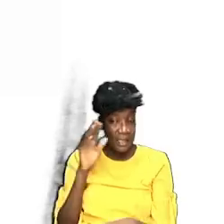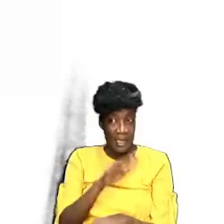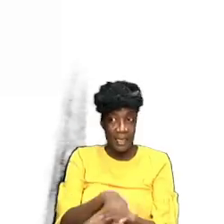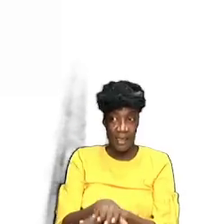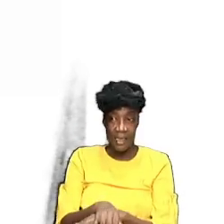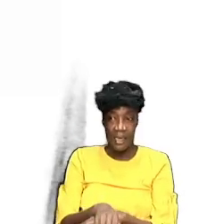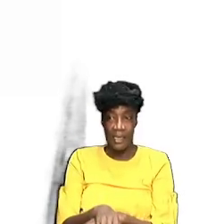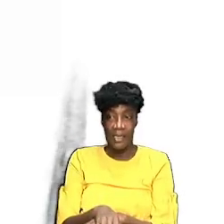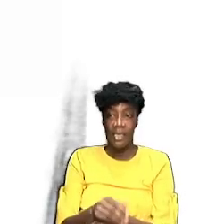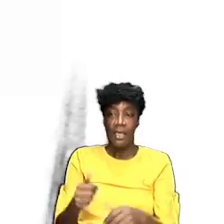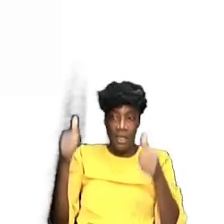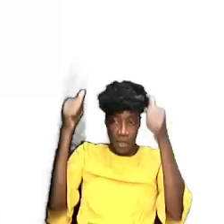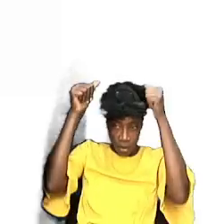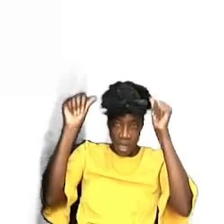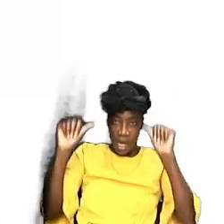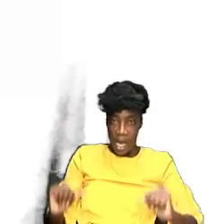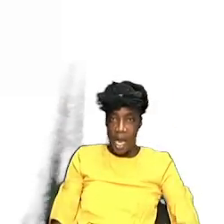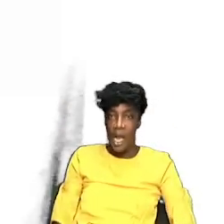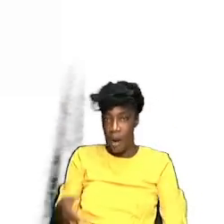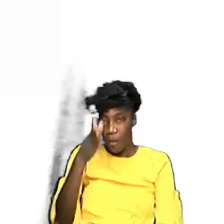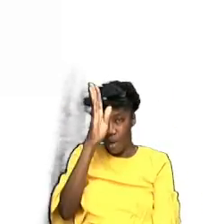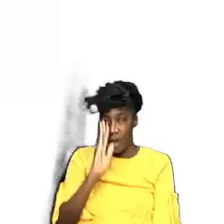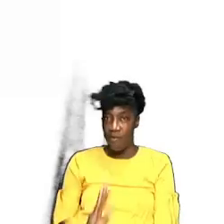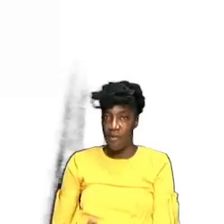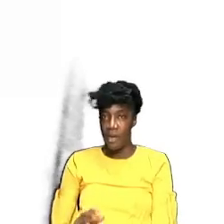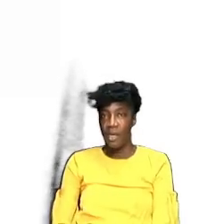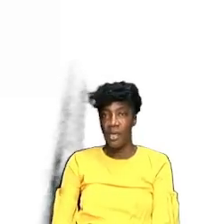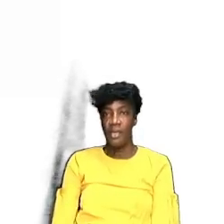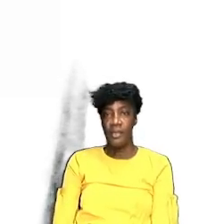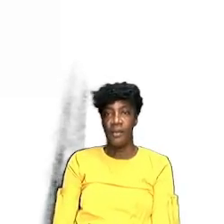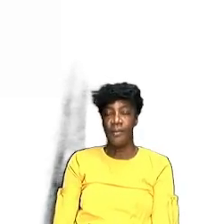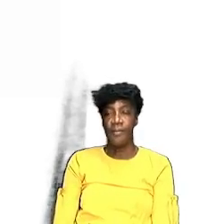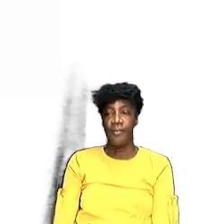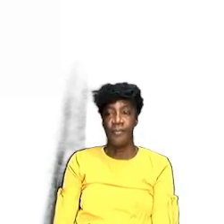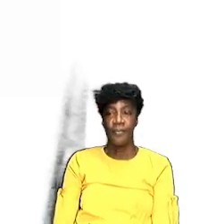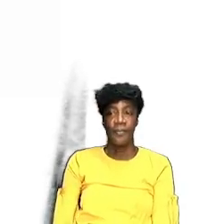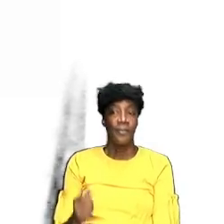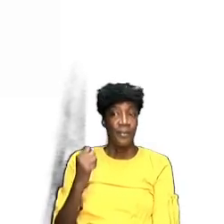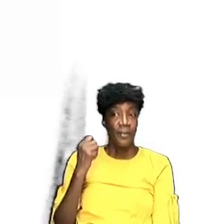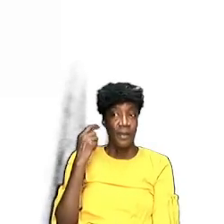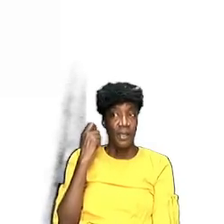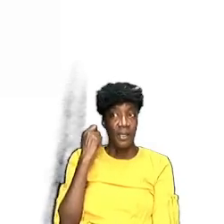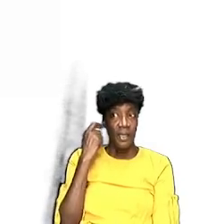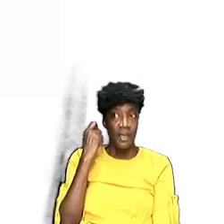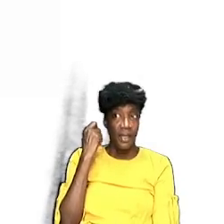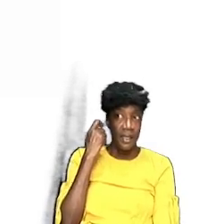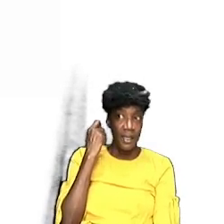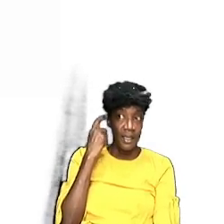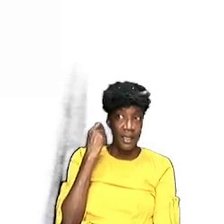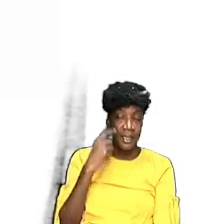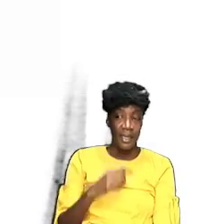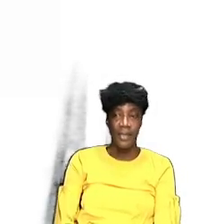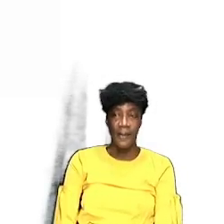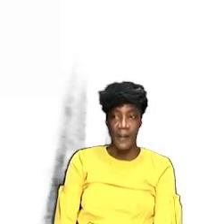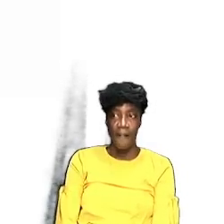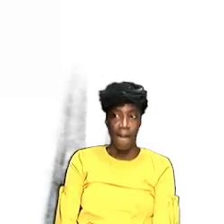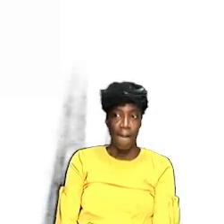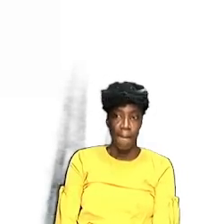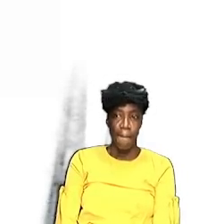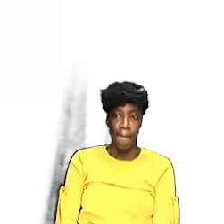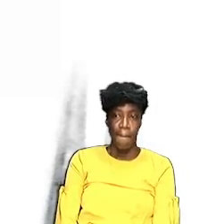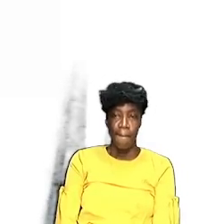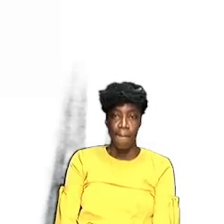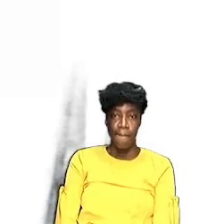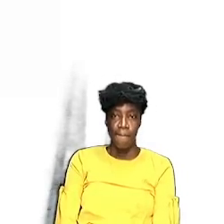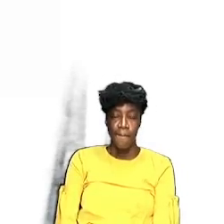to the armor of God. Now, I want us to understand that, as I rightly say,